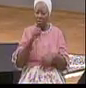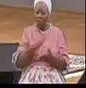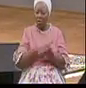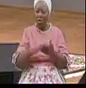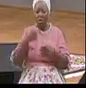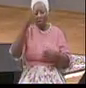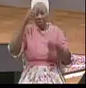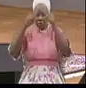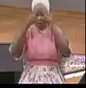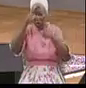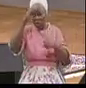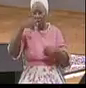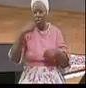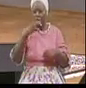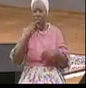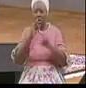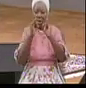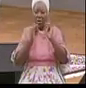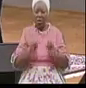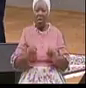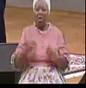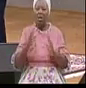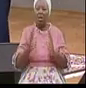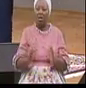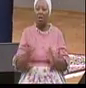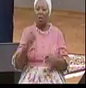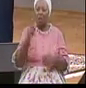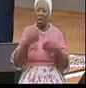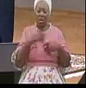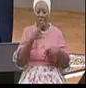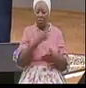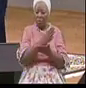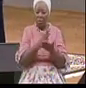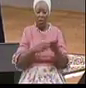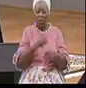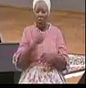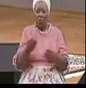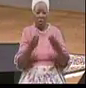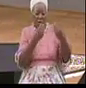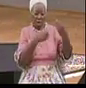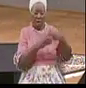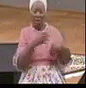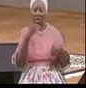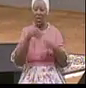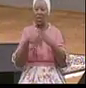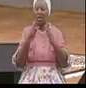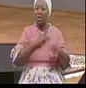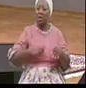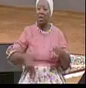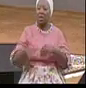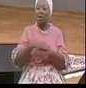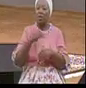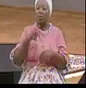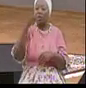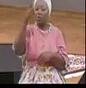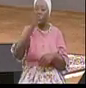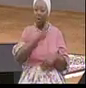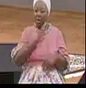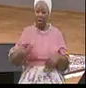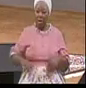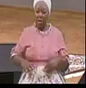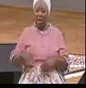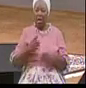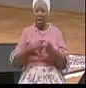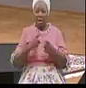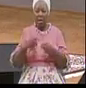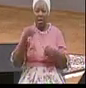an idolater. He has no part, no inheritance in the kingdom of Christ and